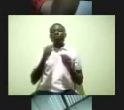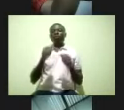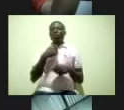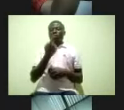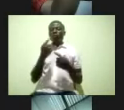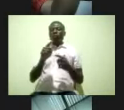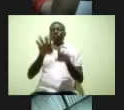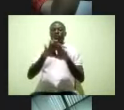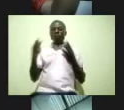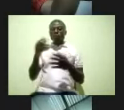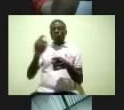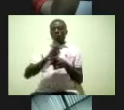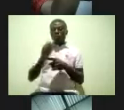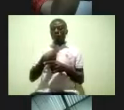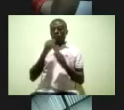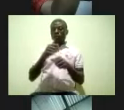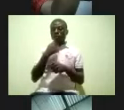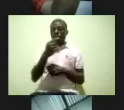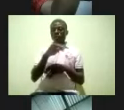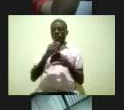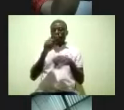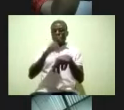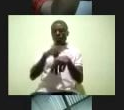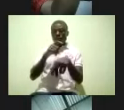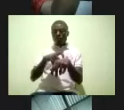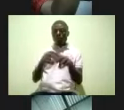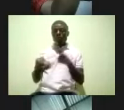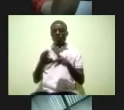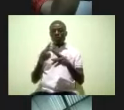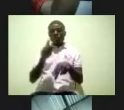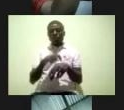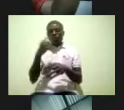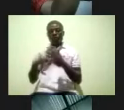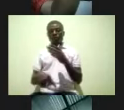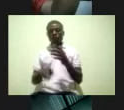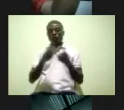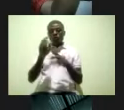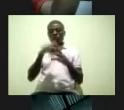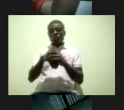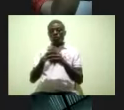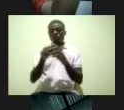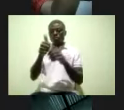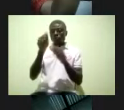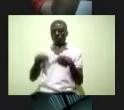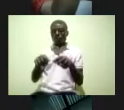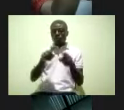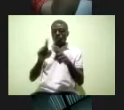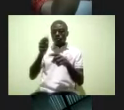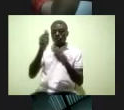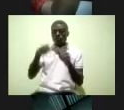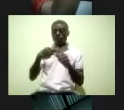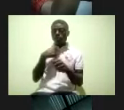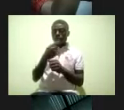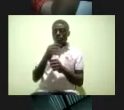your emails and read the times, the number of times, and what you actually did with your email. I can tell from my end, and I